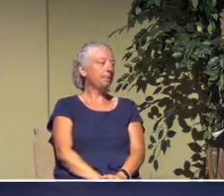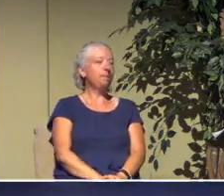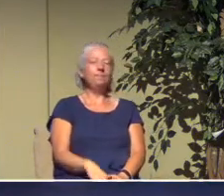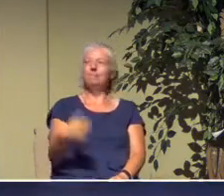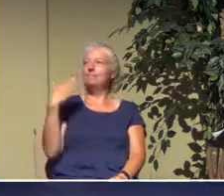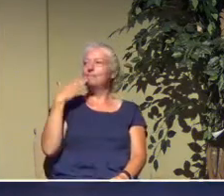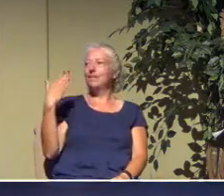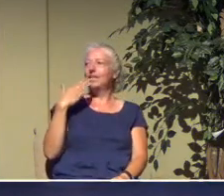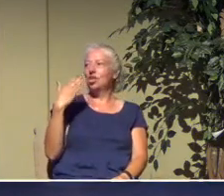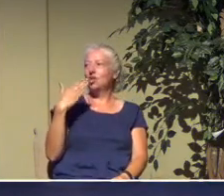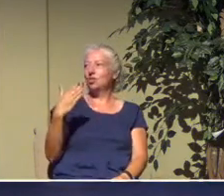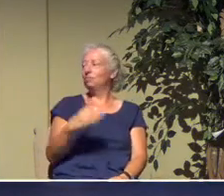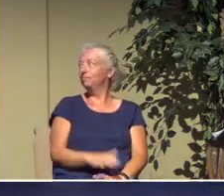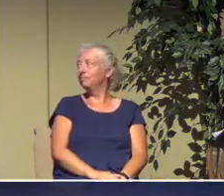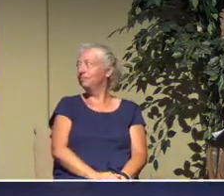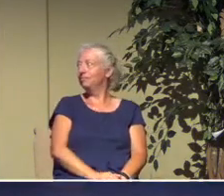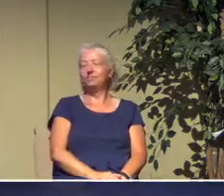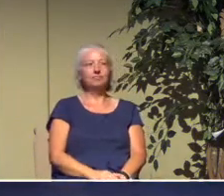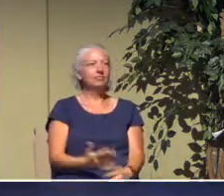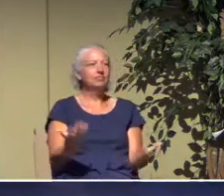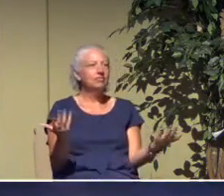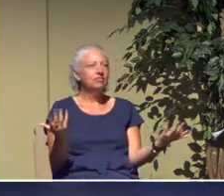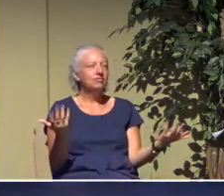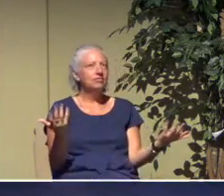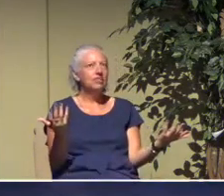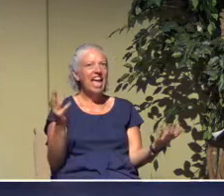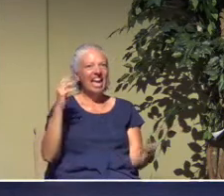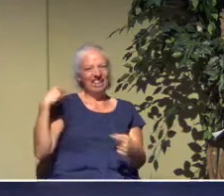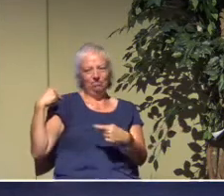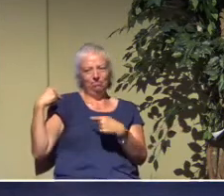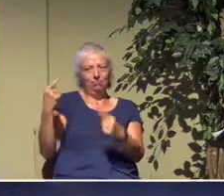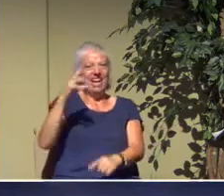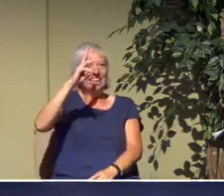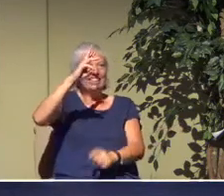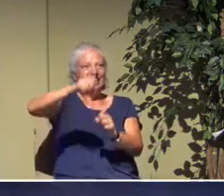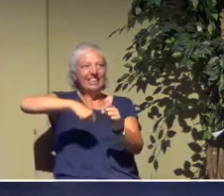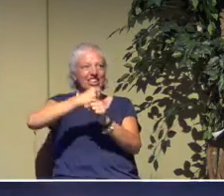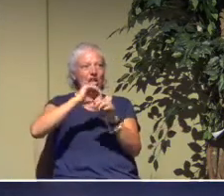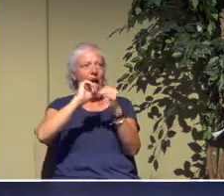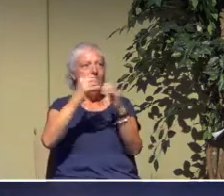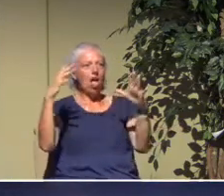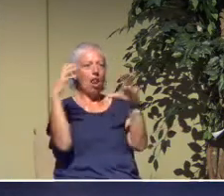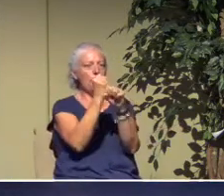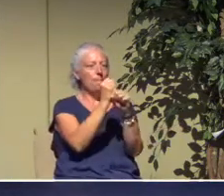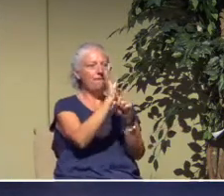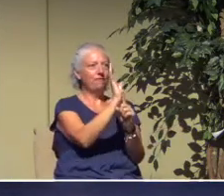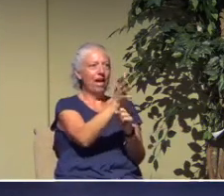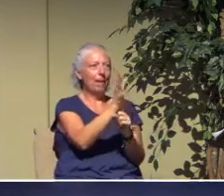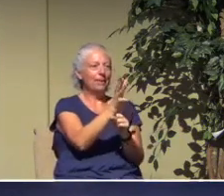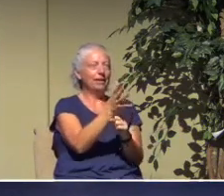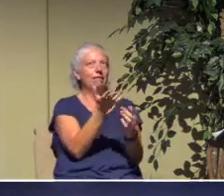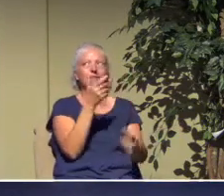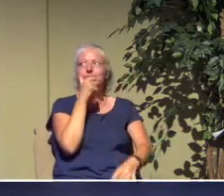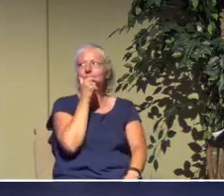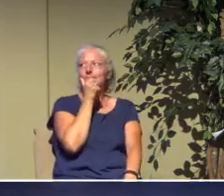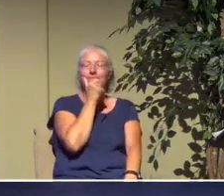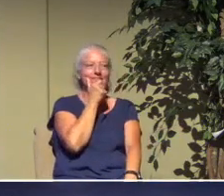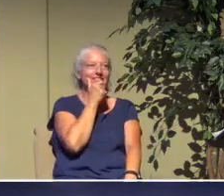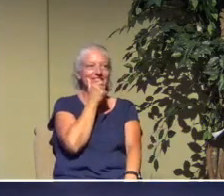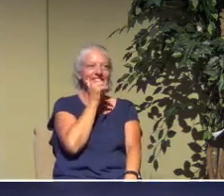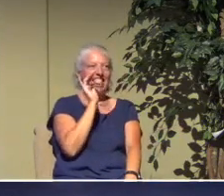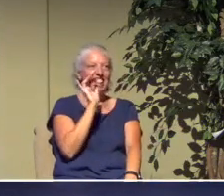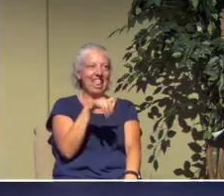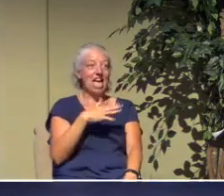Yeah, thank you. How do you fit 6 years in a 5 minute snapshot for you guys? That's